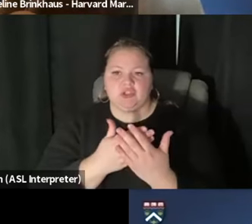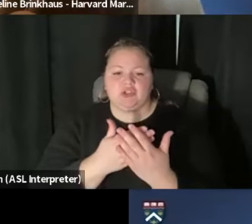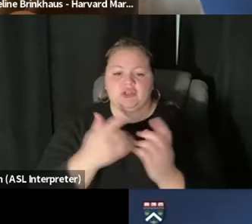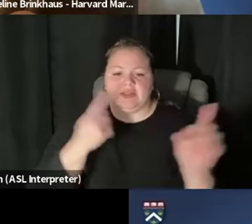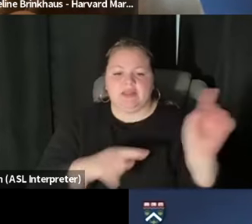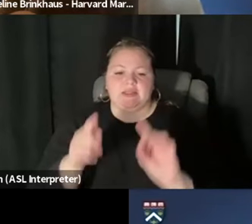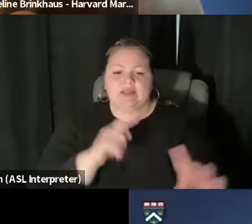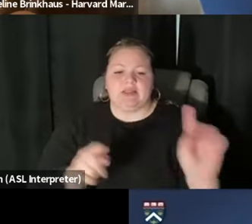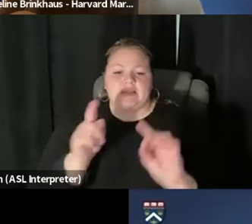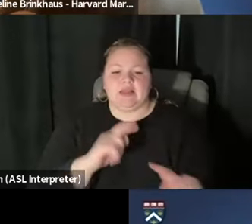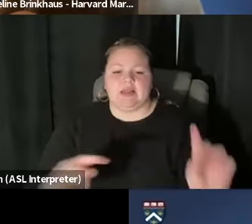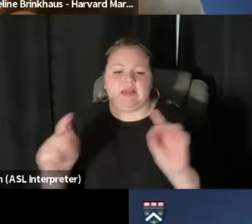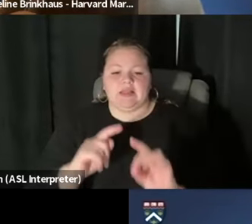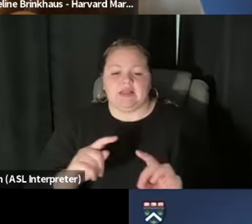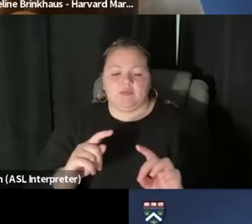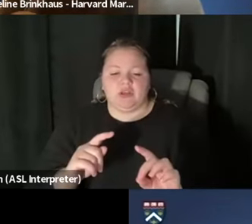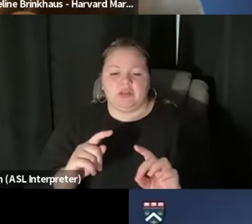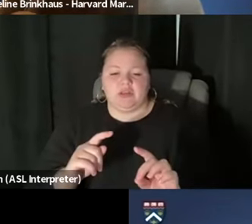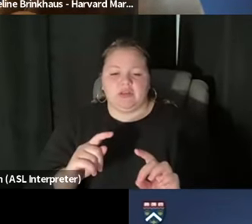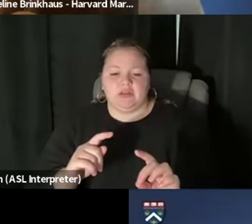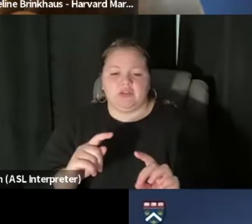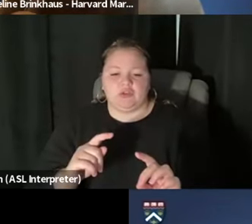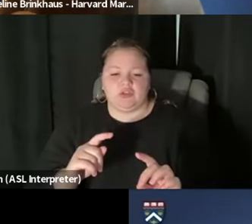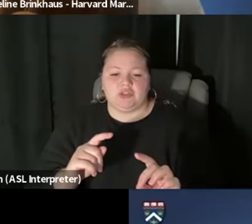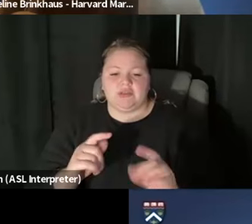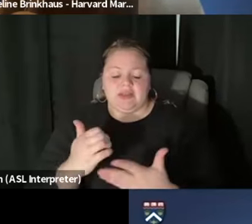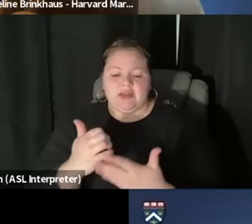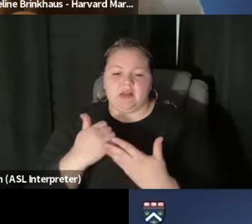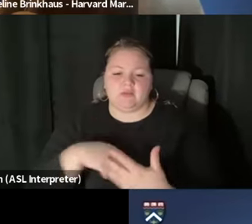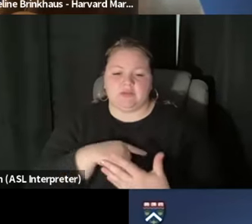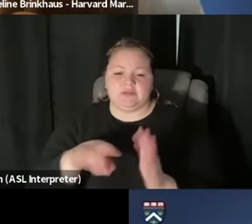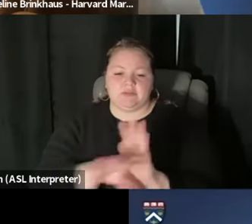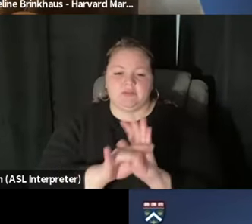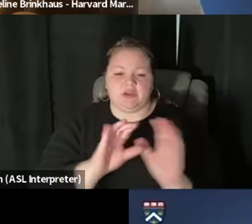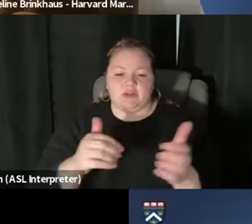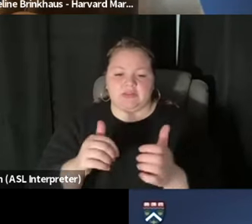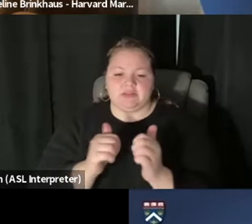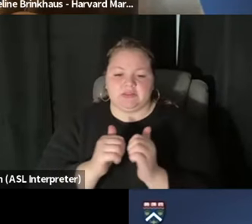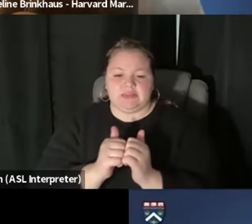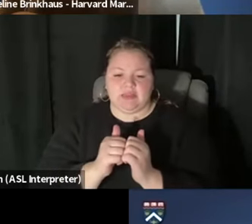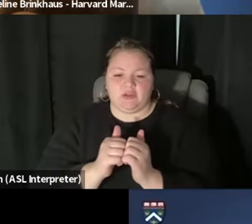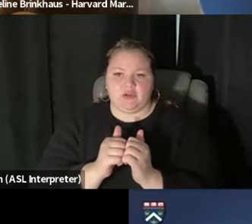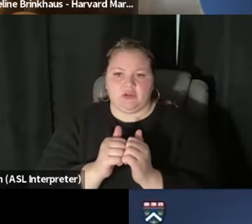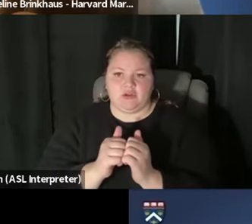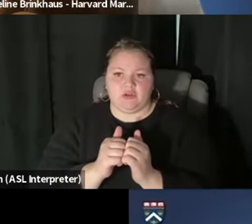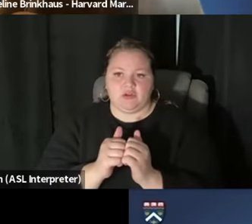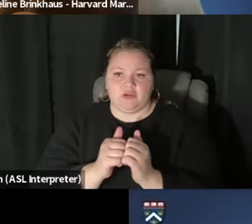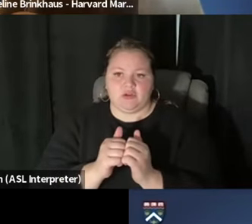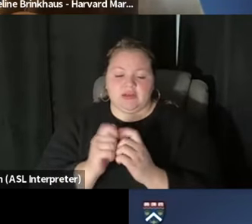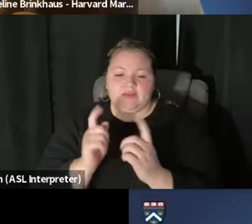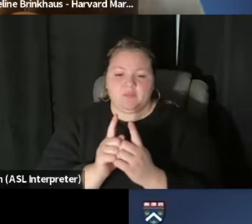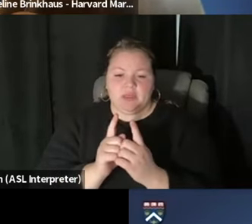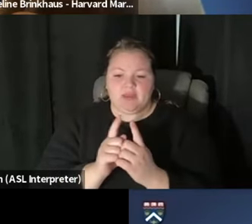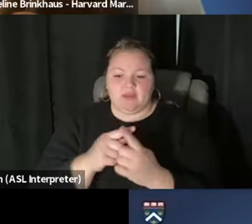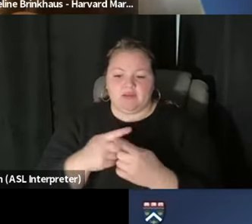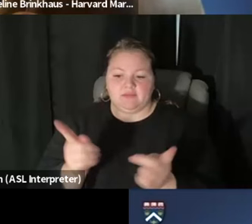the courses, and then we worked together, and it has been kind of really great journey till now. And I've made like lifelong friends now.